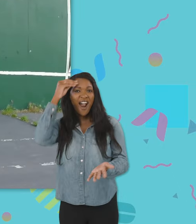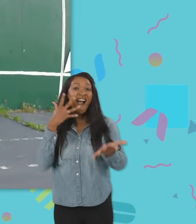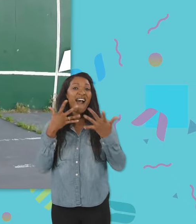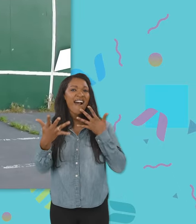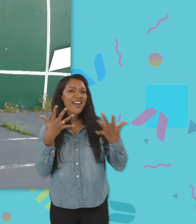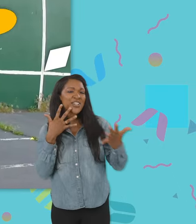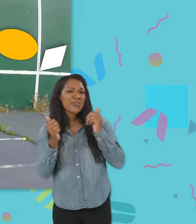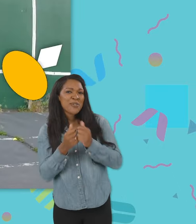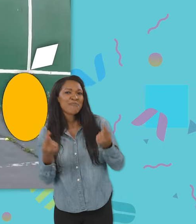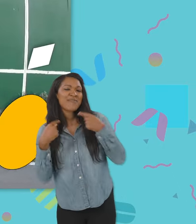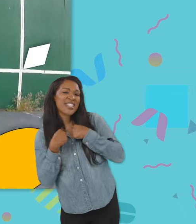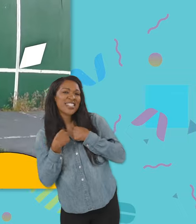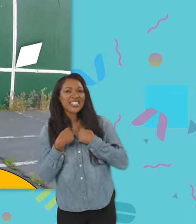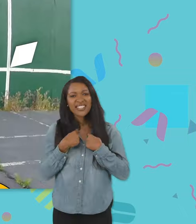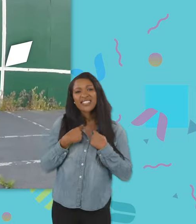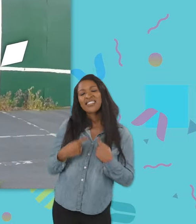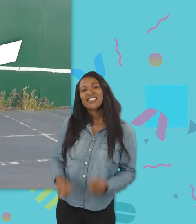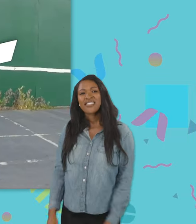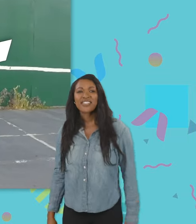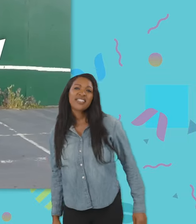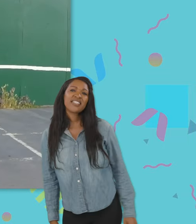some colors with me.